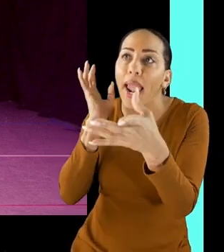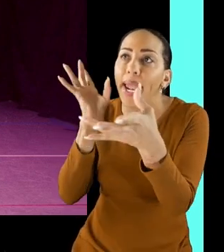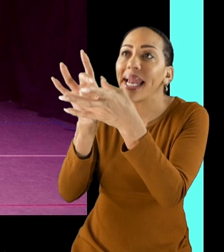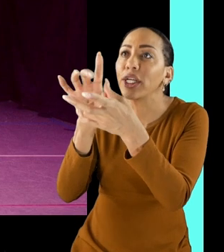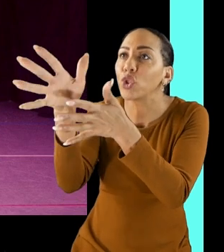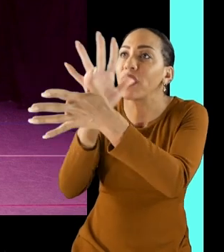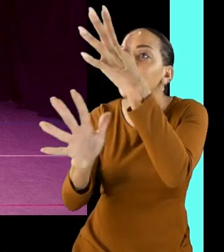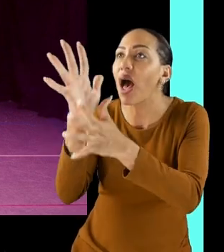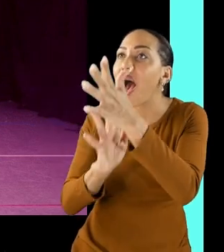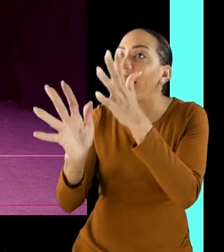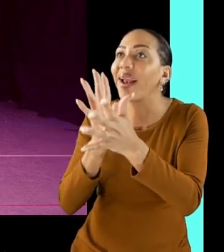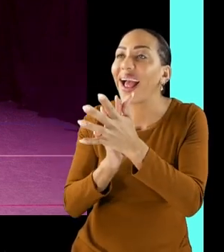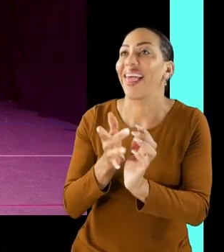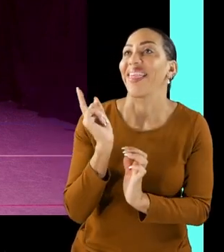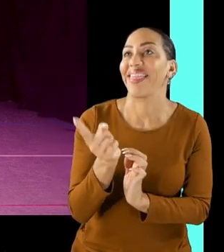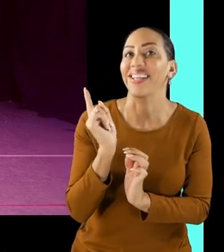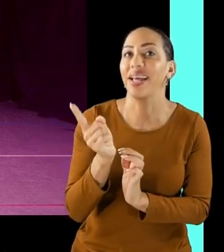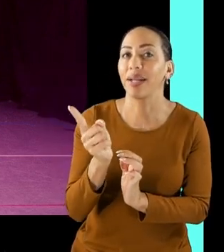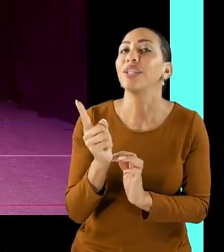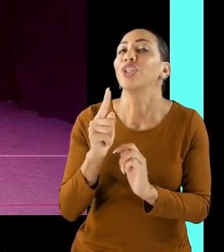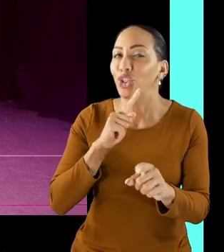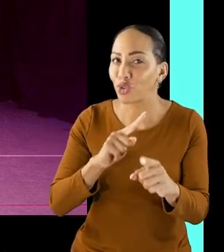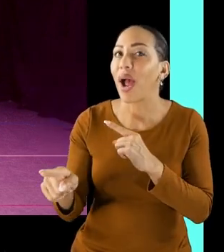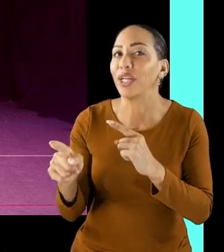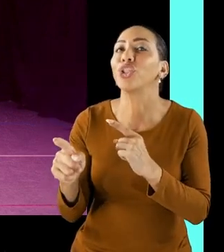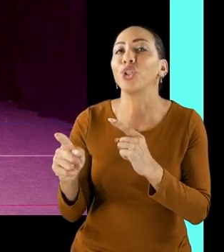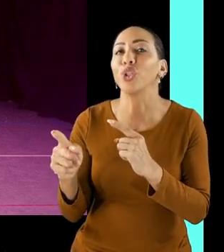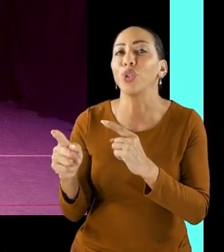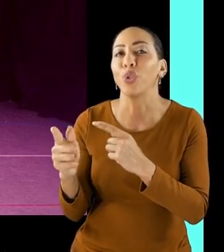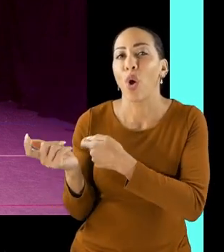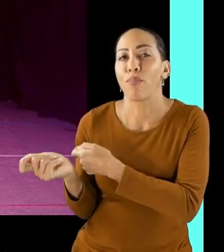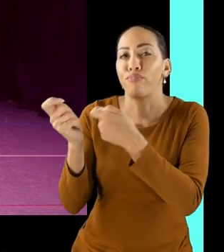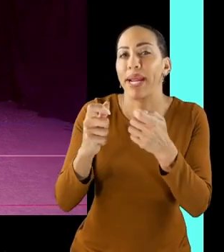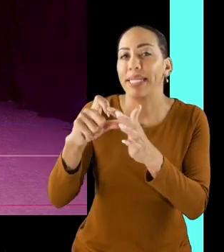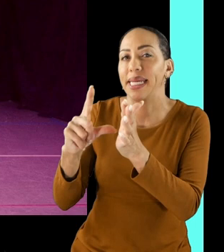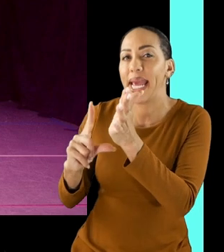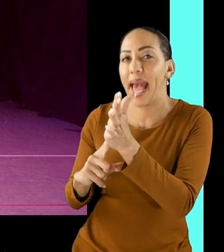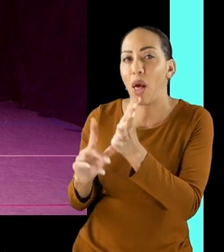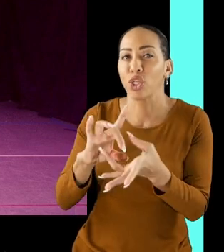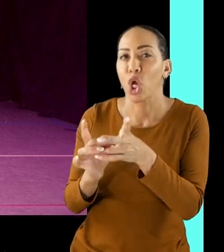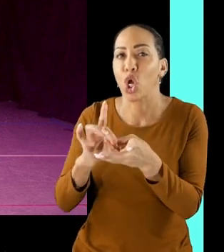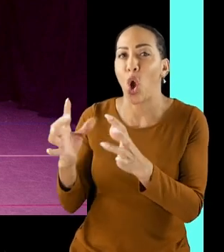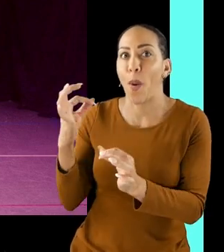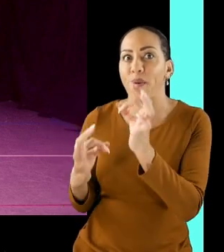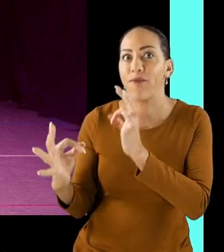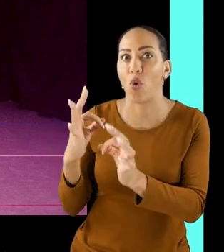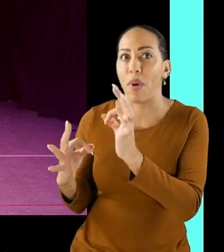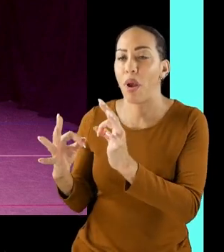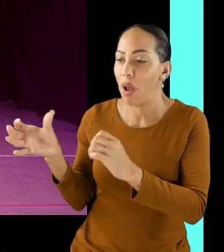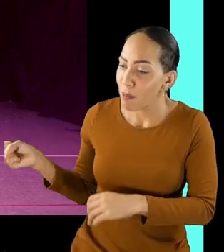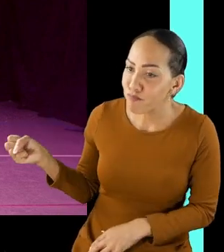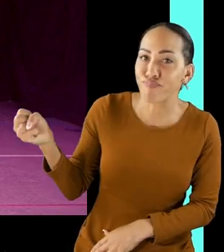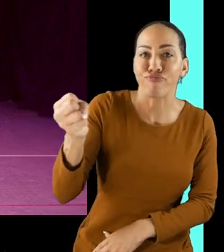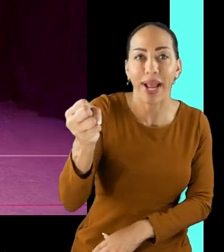that word and the sign that they saw, really trying to bring DL's presence as a co-performer. And in other scenes, you